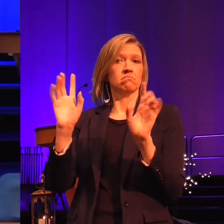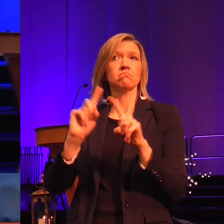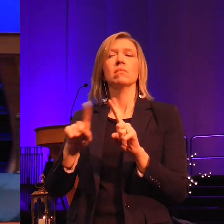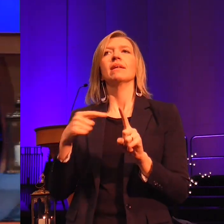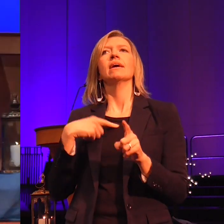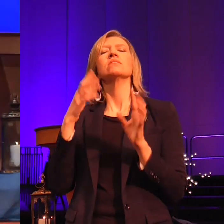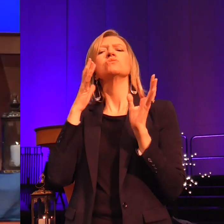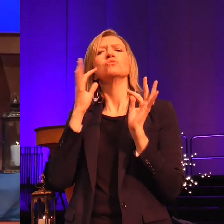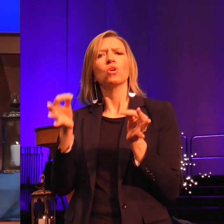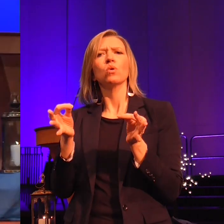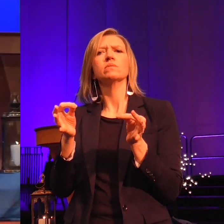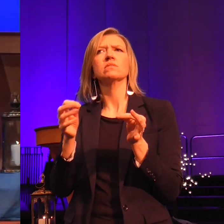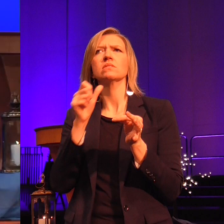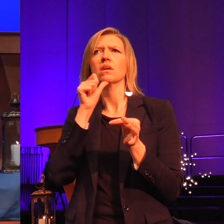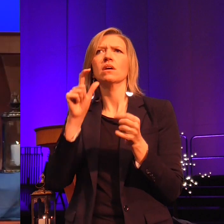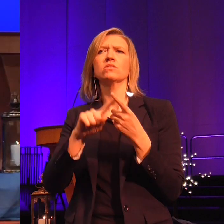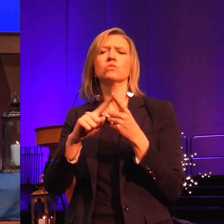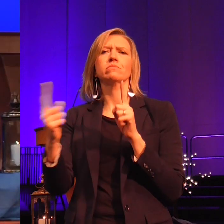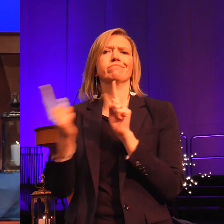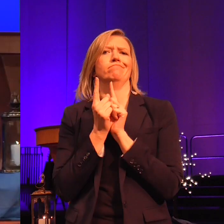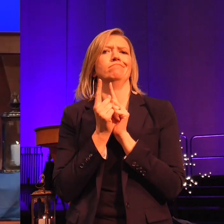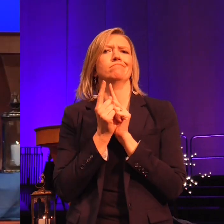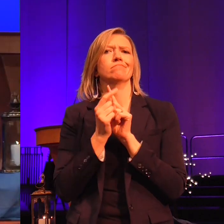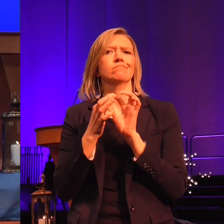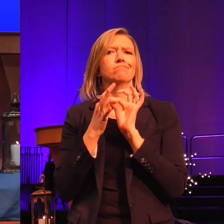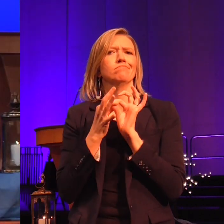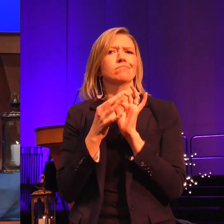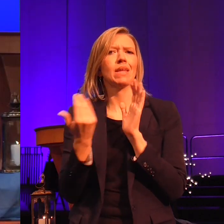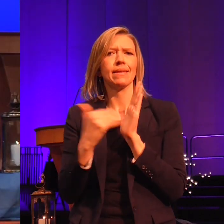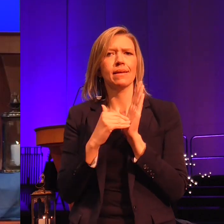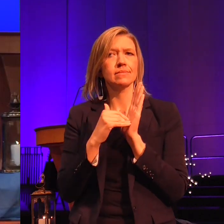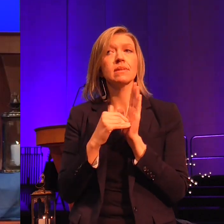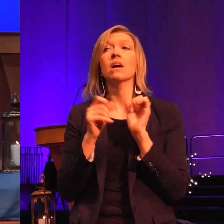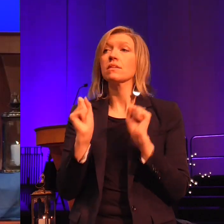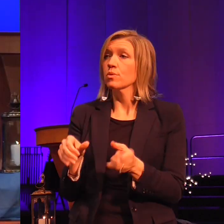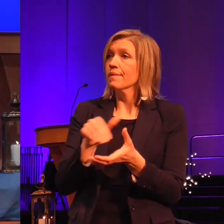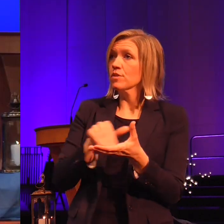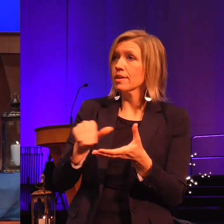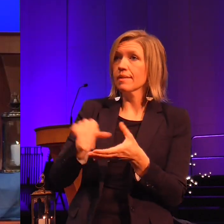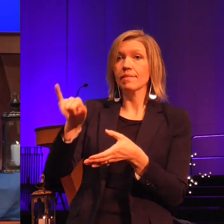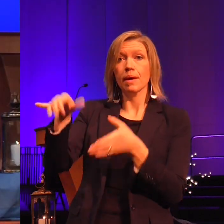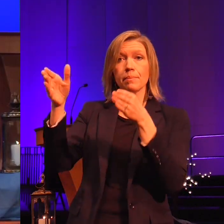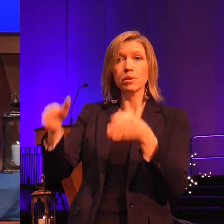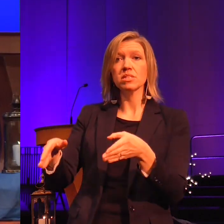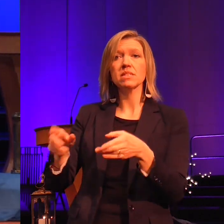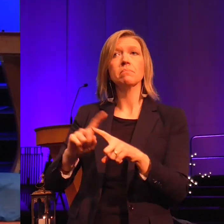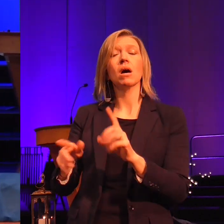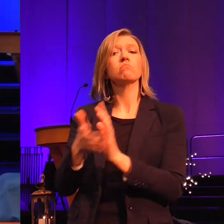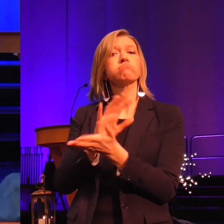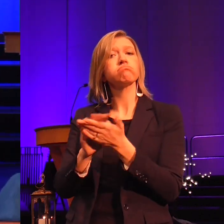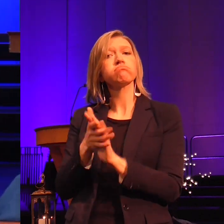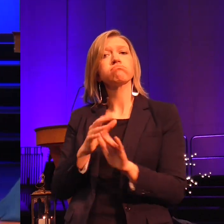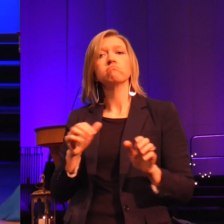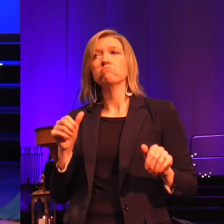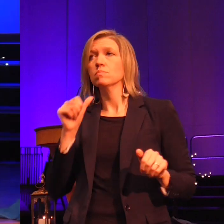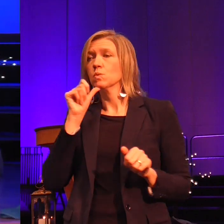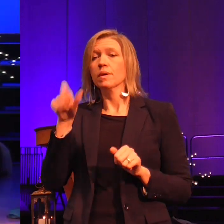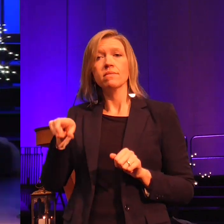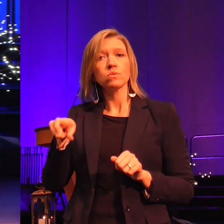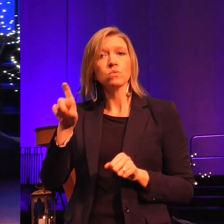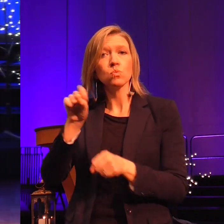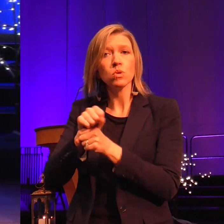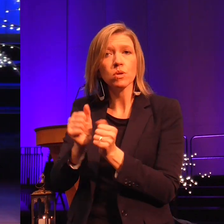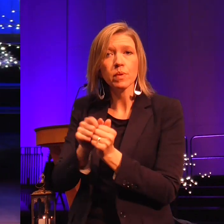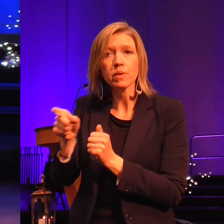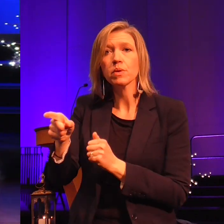back in close. That I can forgive you and not work for you anymore. I can forgive you and just